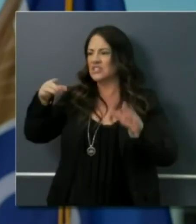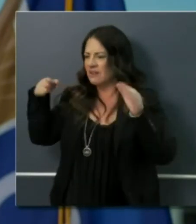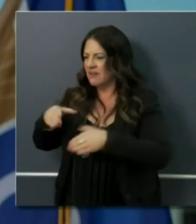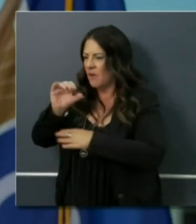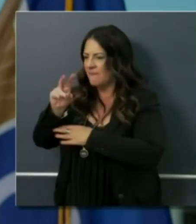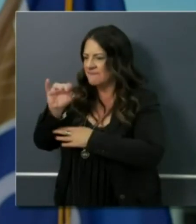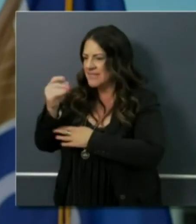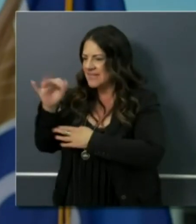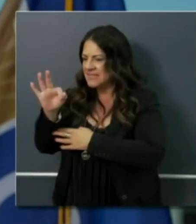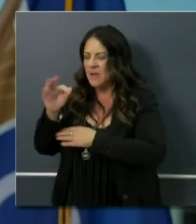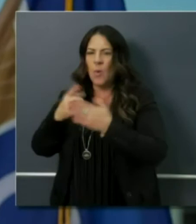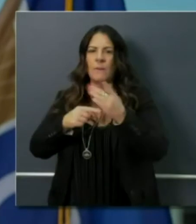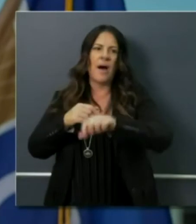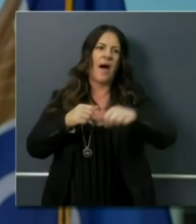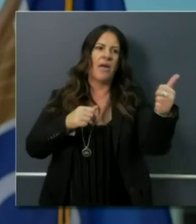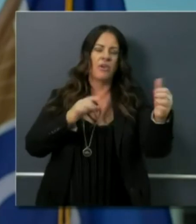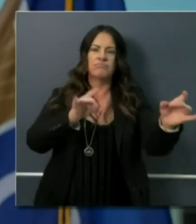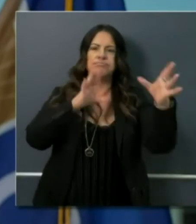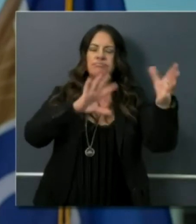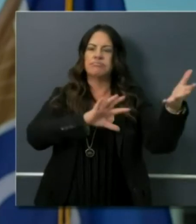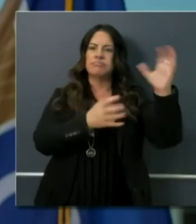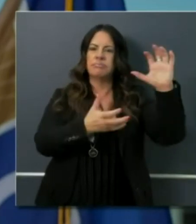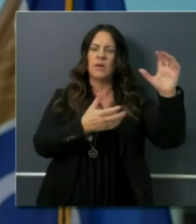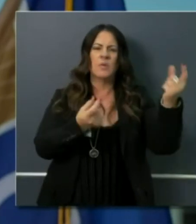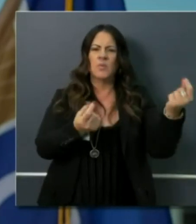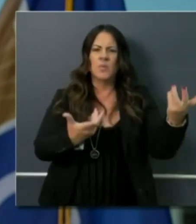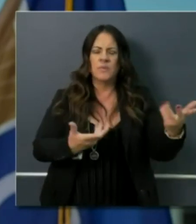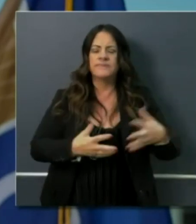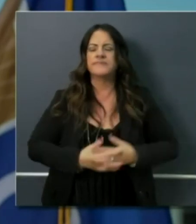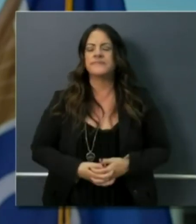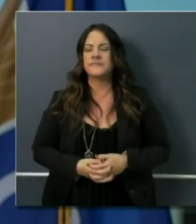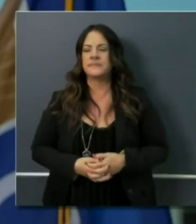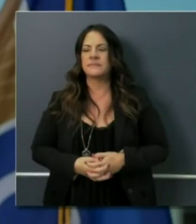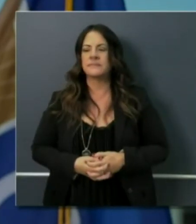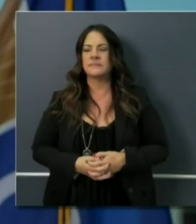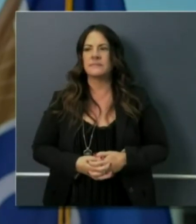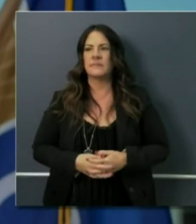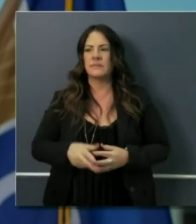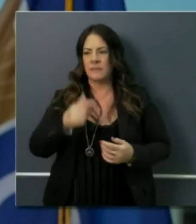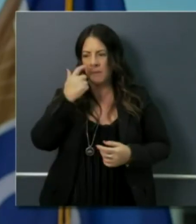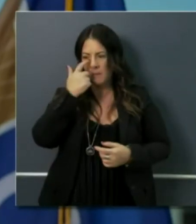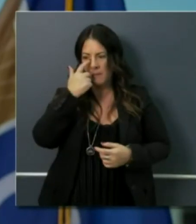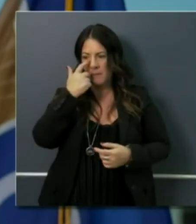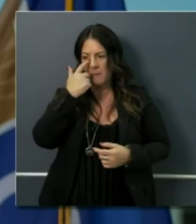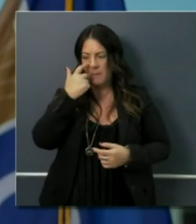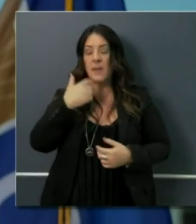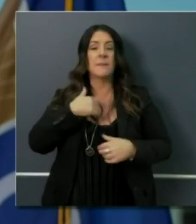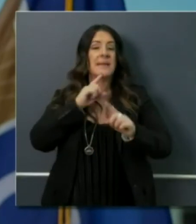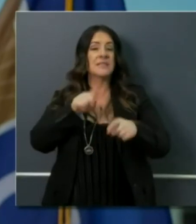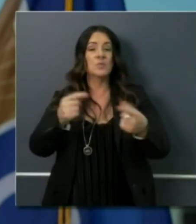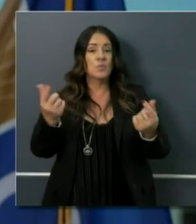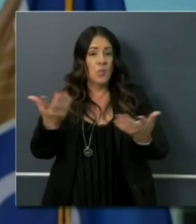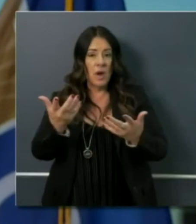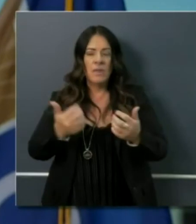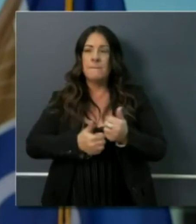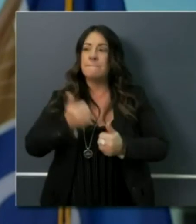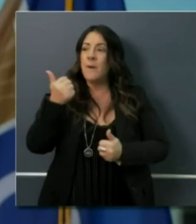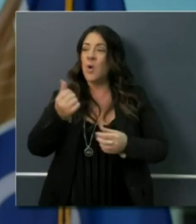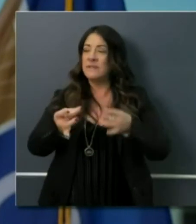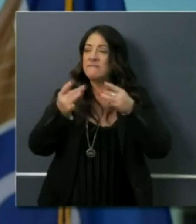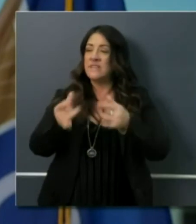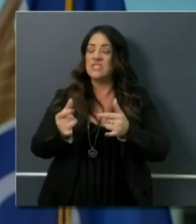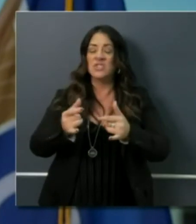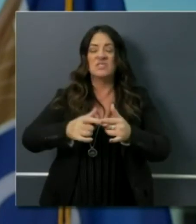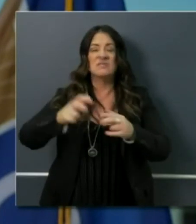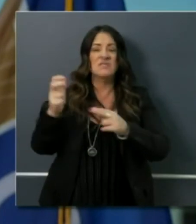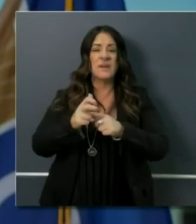assessment. I think by any objective measure, there is no organizational structure more effective and efficient than the